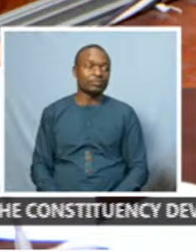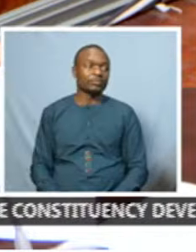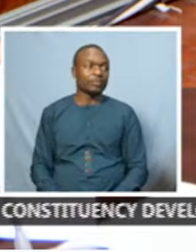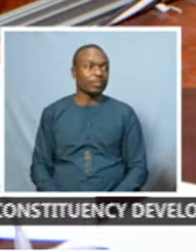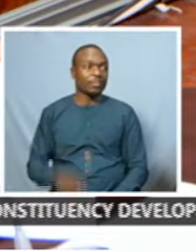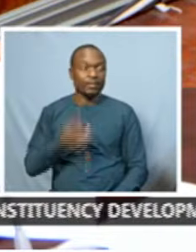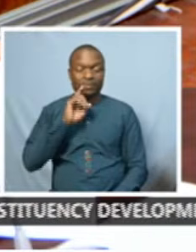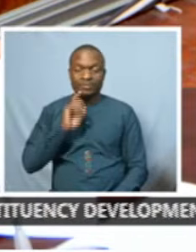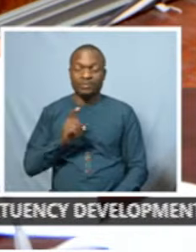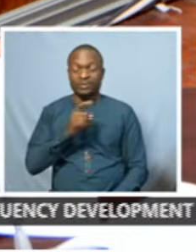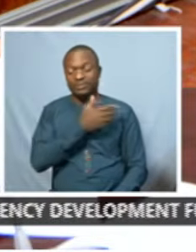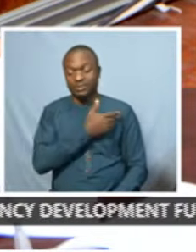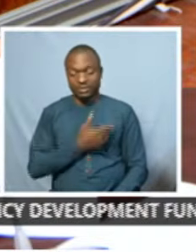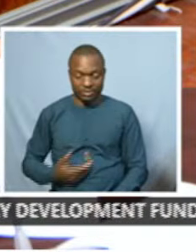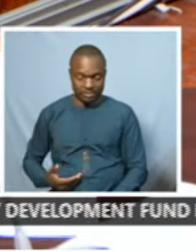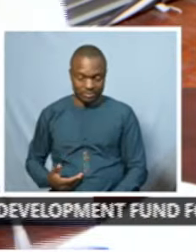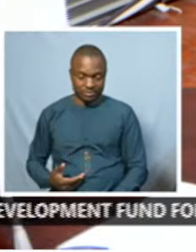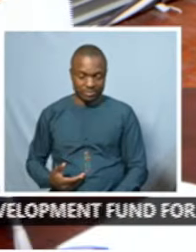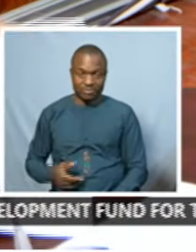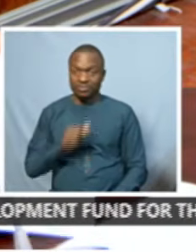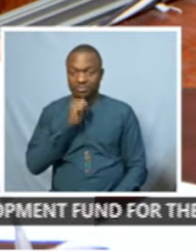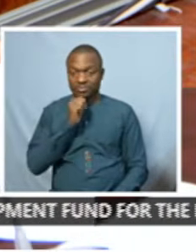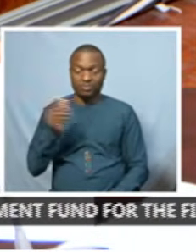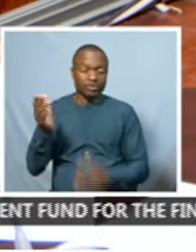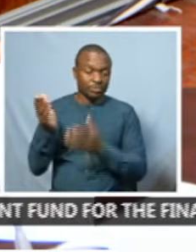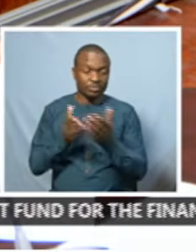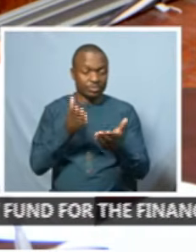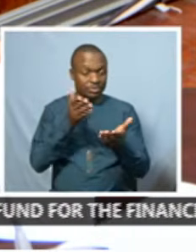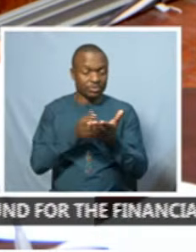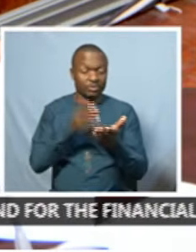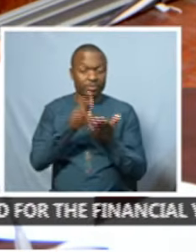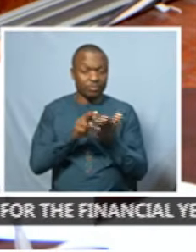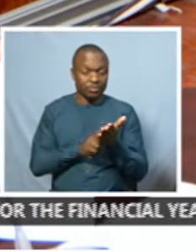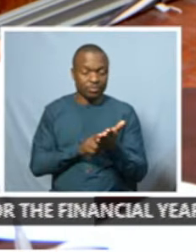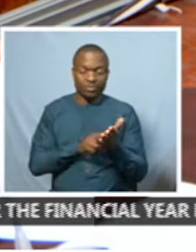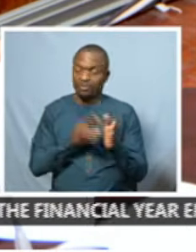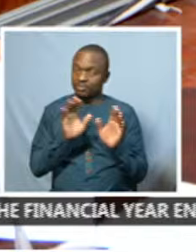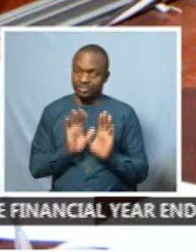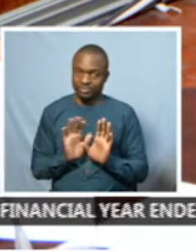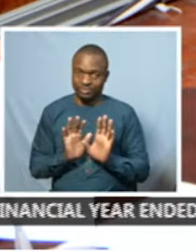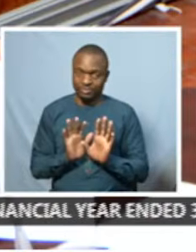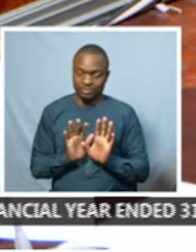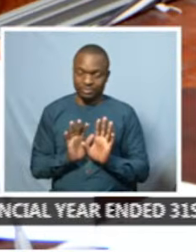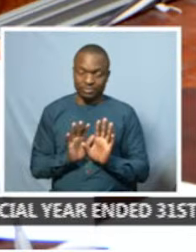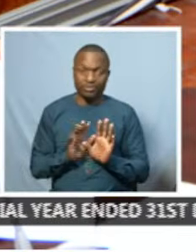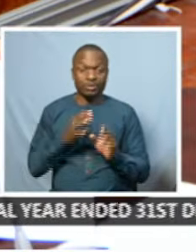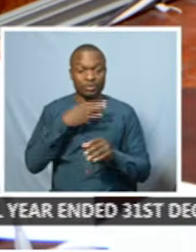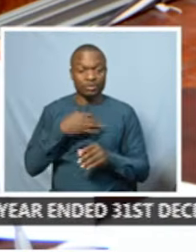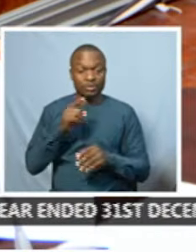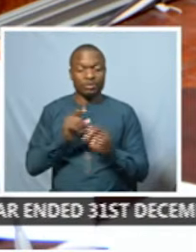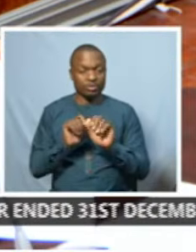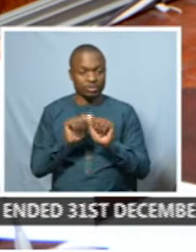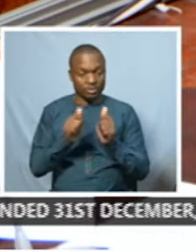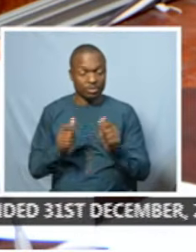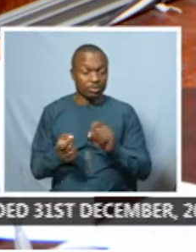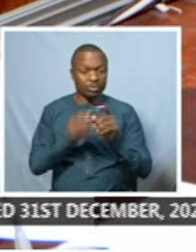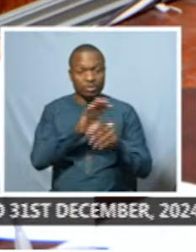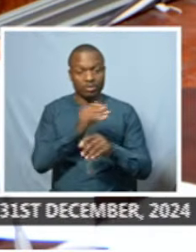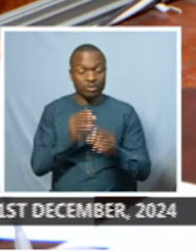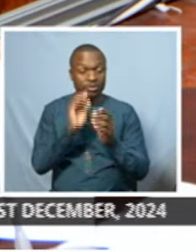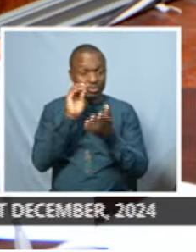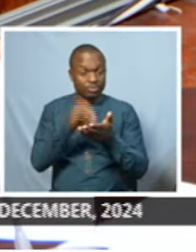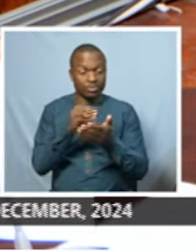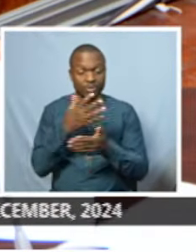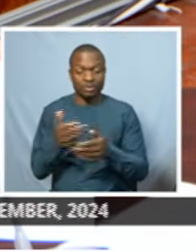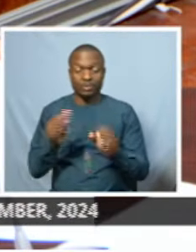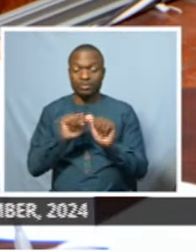Be proactive. Don't come with such reports anymore. So we wish you well as you go back. Go and put your